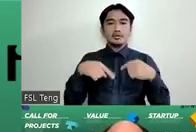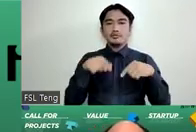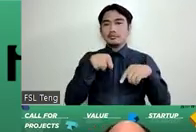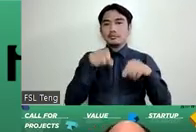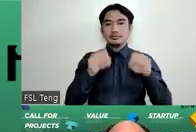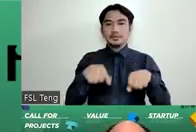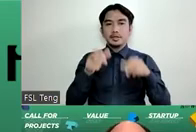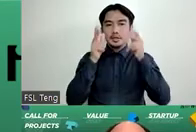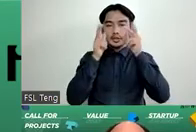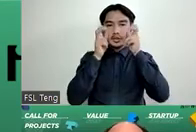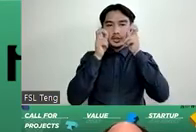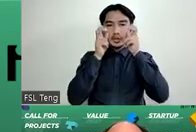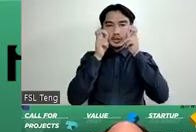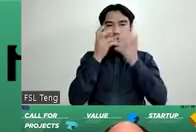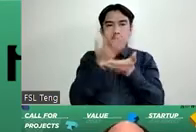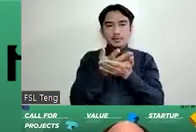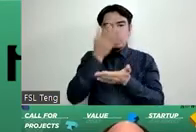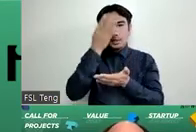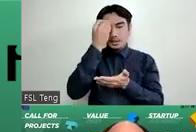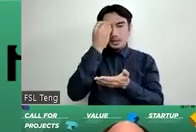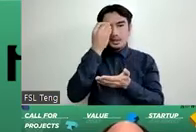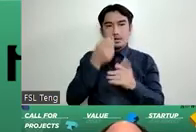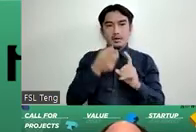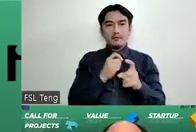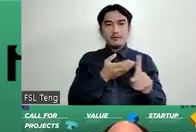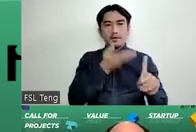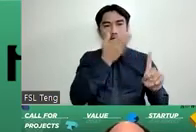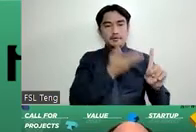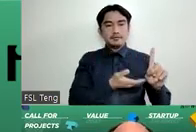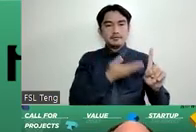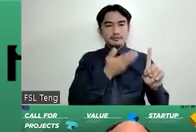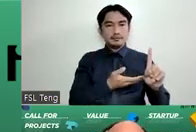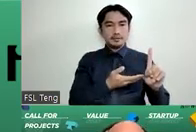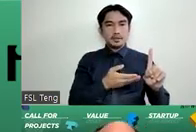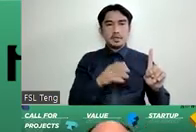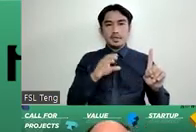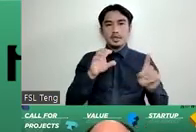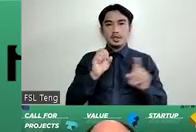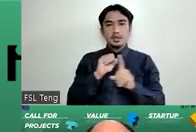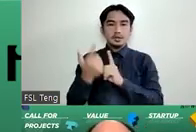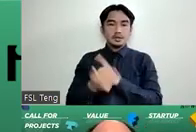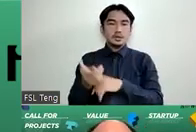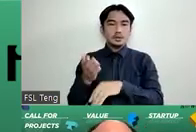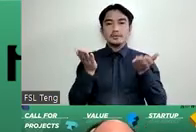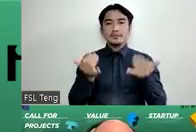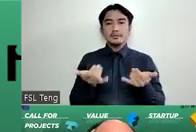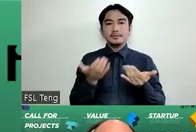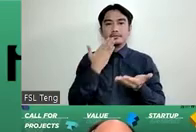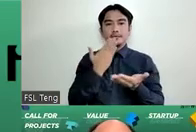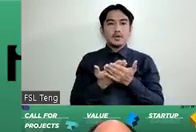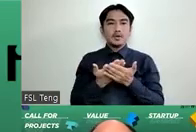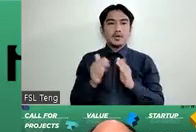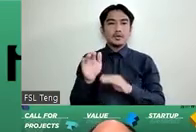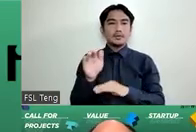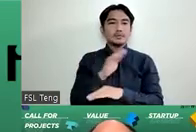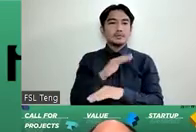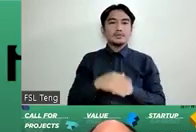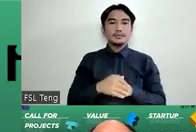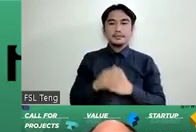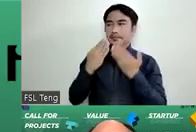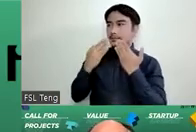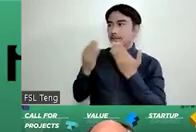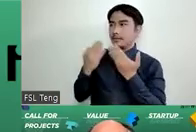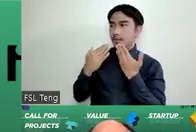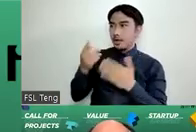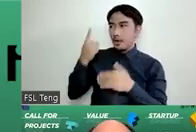learn from Ms. Camille Albarracin's social innovation talk today. Good afternoon. Thank you very much, Sir Paul, for